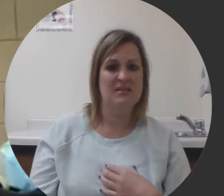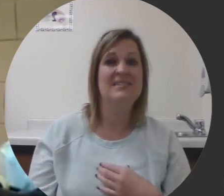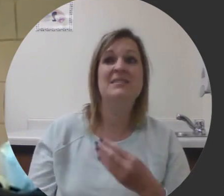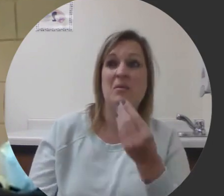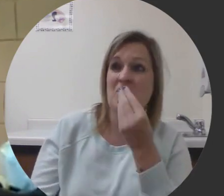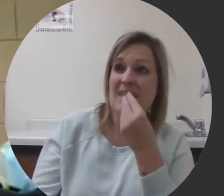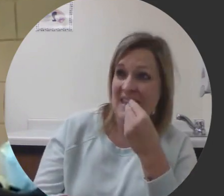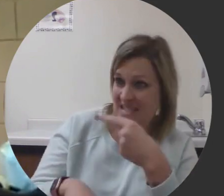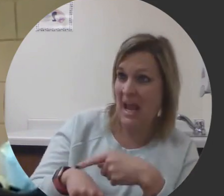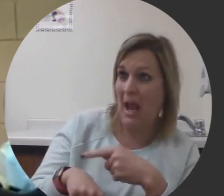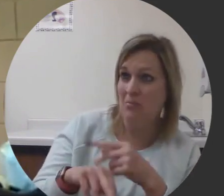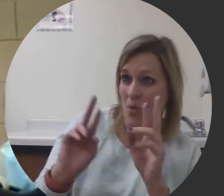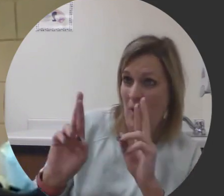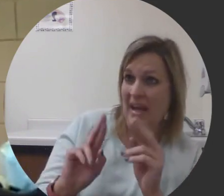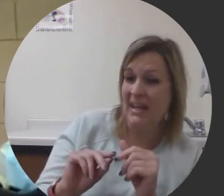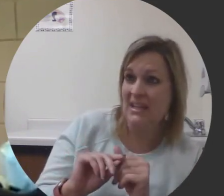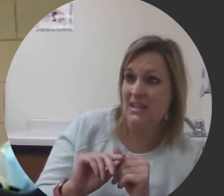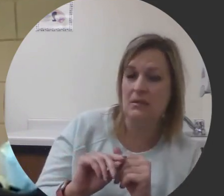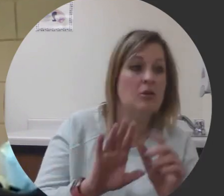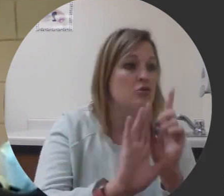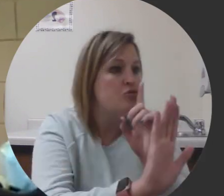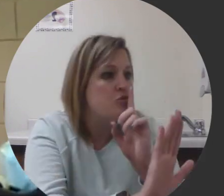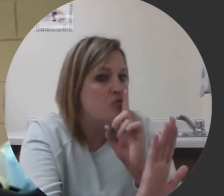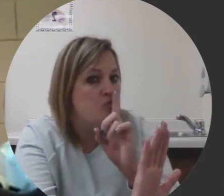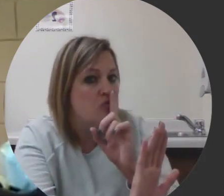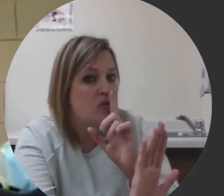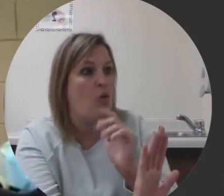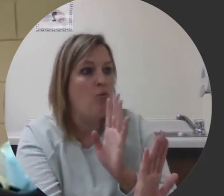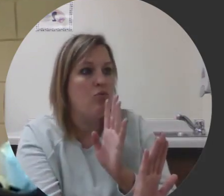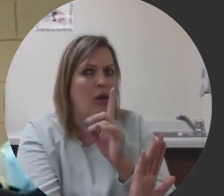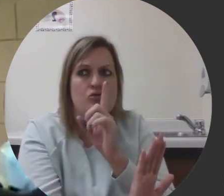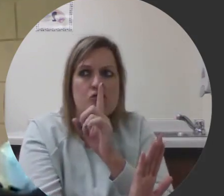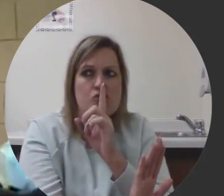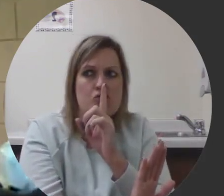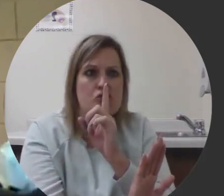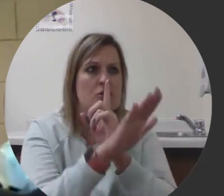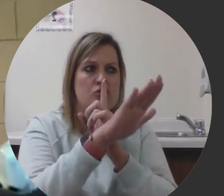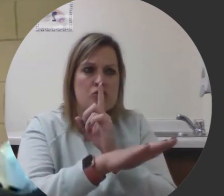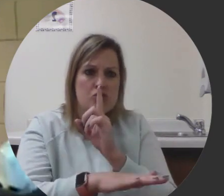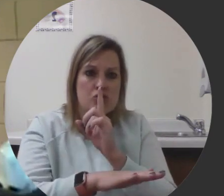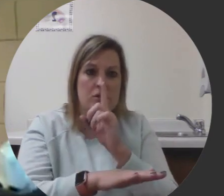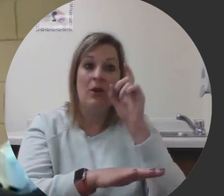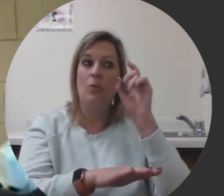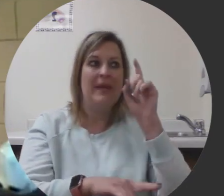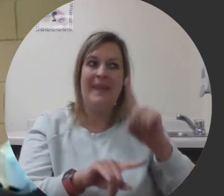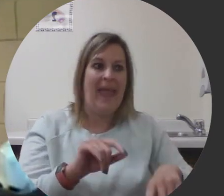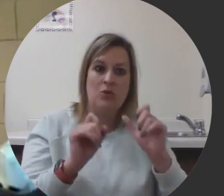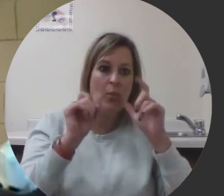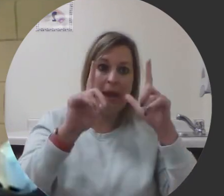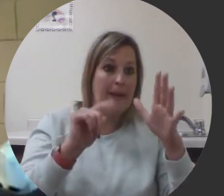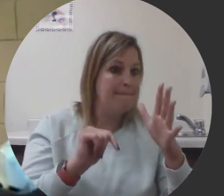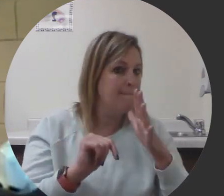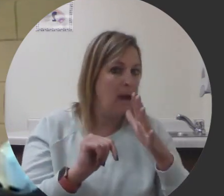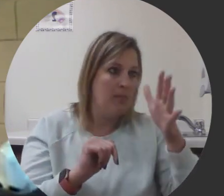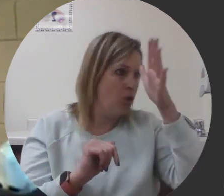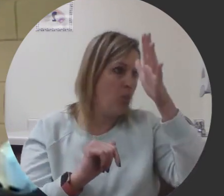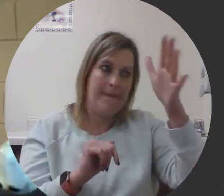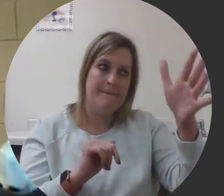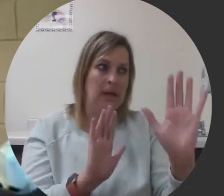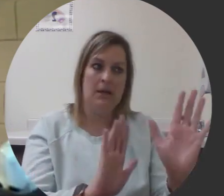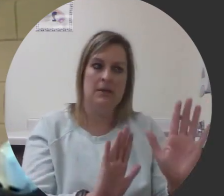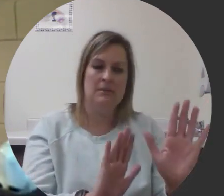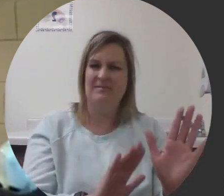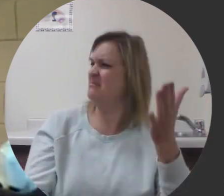breakfast ready? Shh, said Kirsty. Don't talk so loud. We mustn't wake Mother or Grumble.